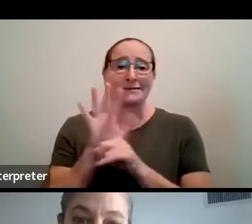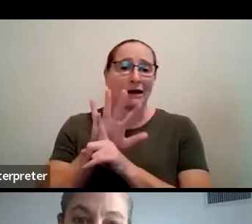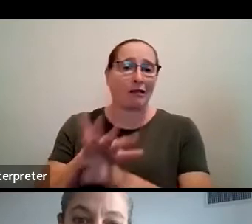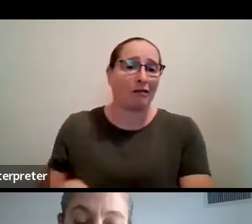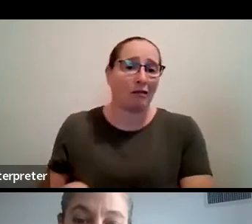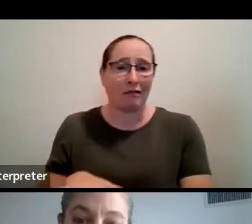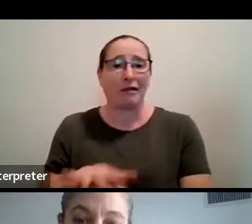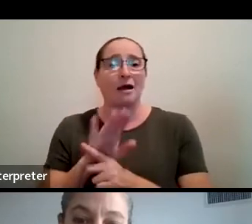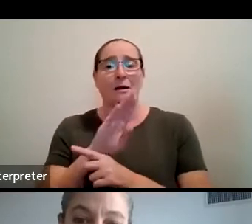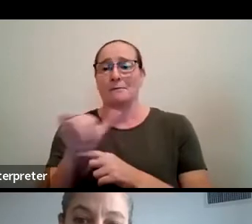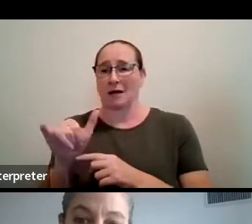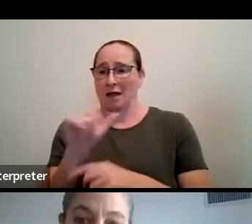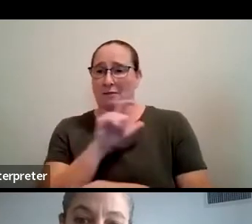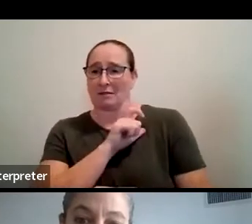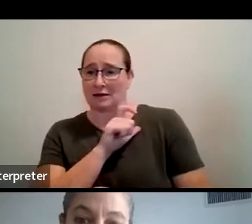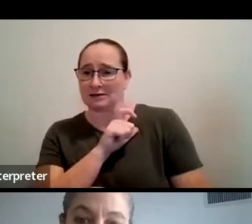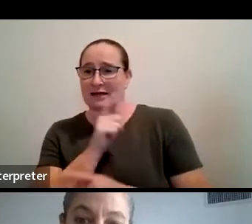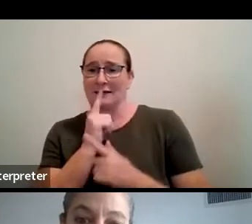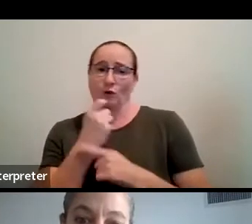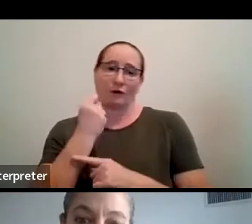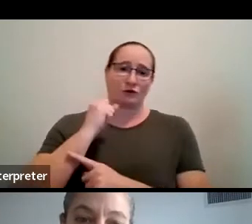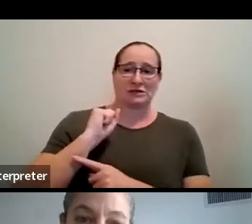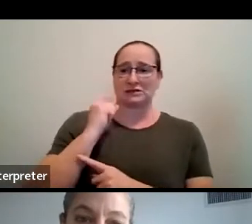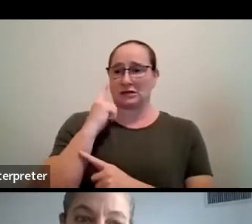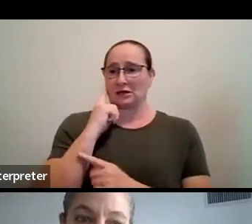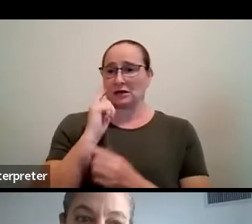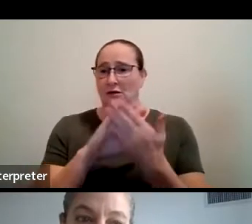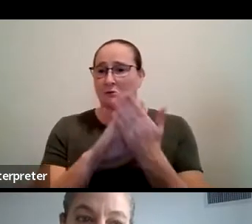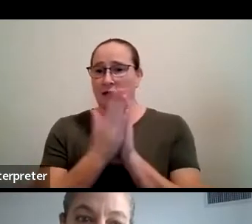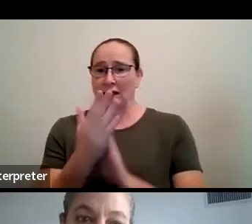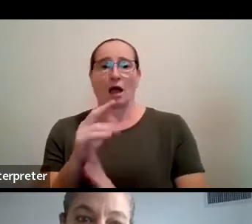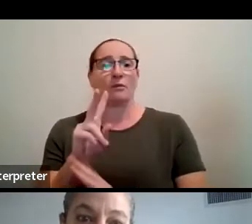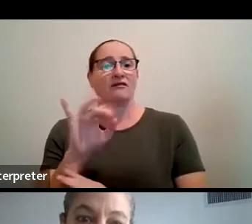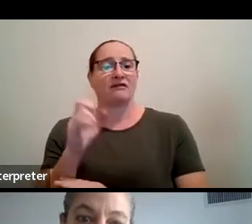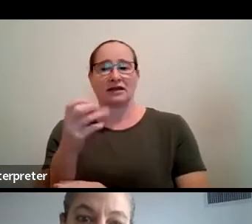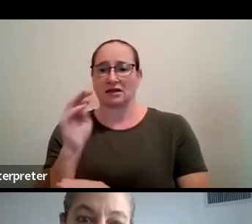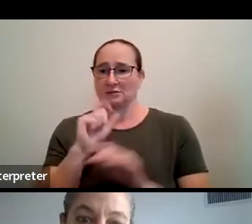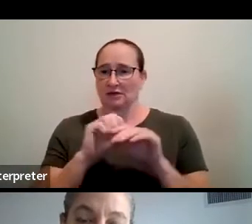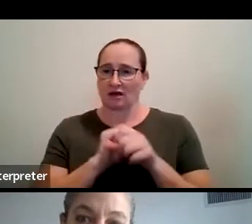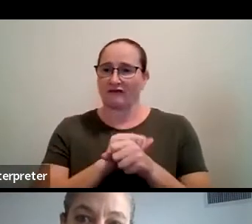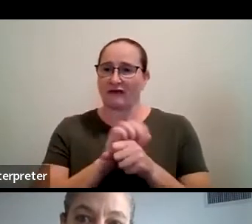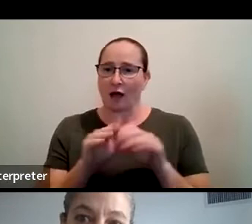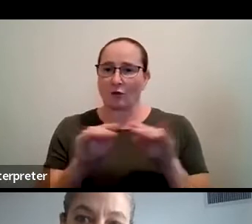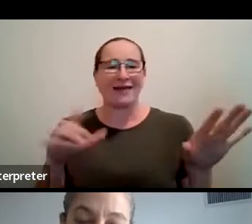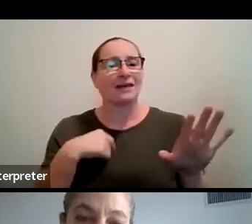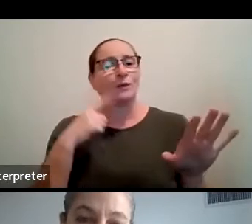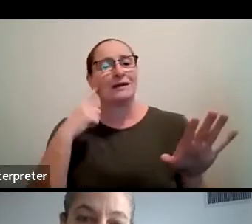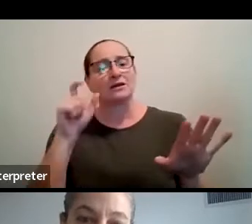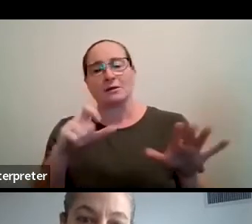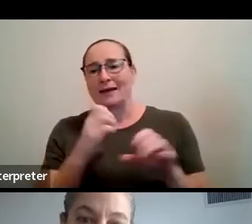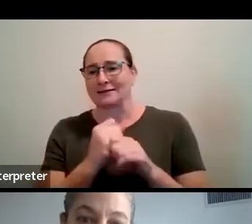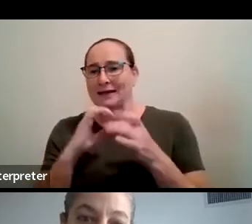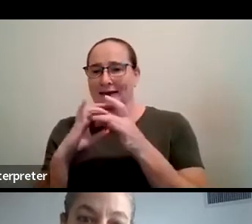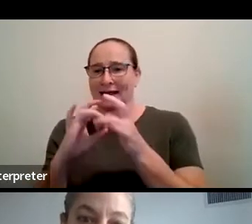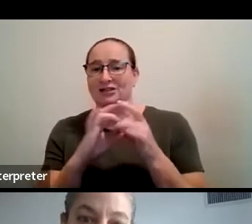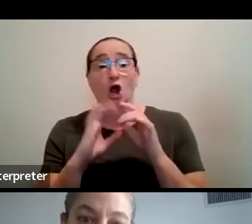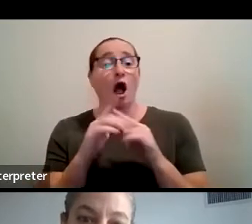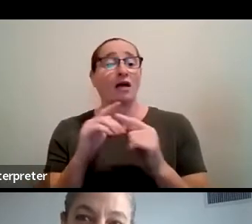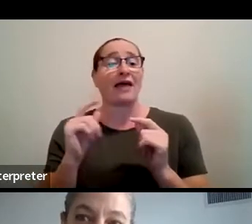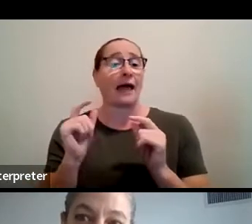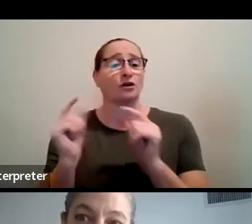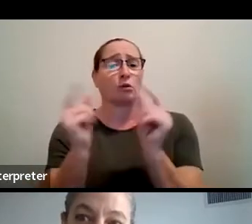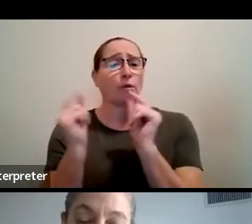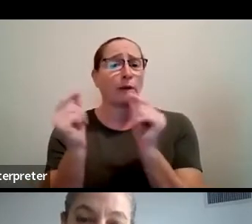by police and who have resisted becoming victims of outbreaks. So I think we need to make the connection between all that Twitter activity we